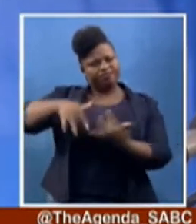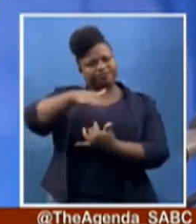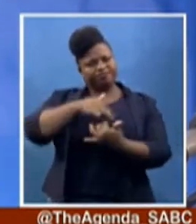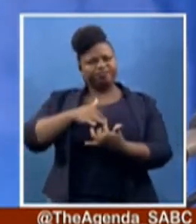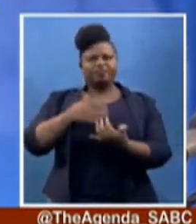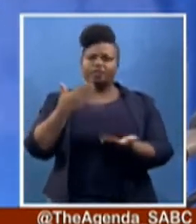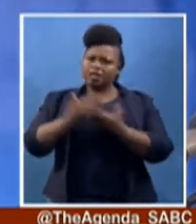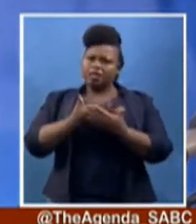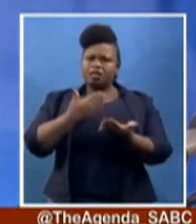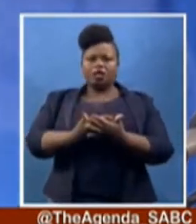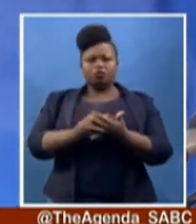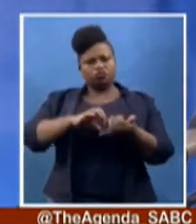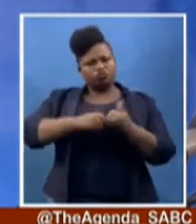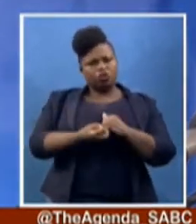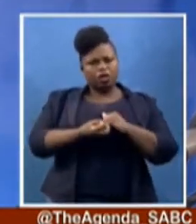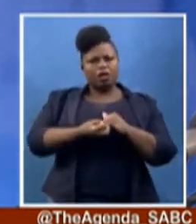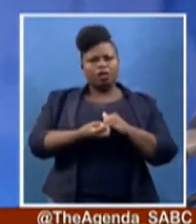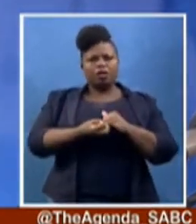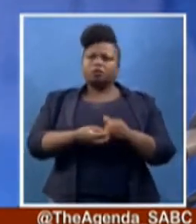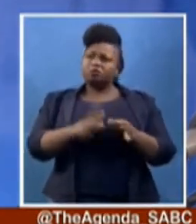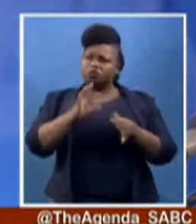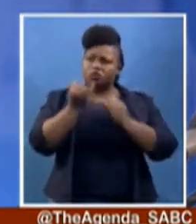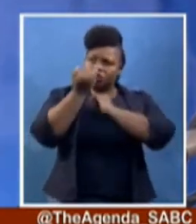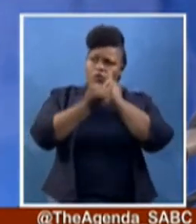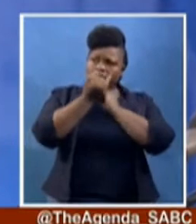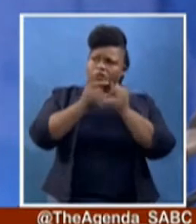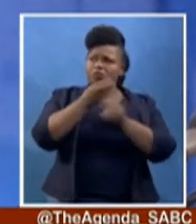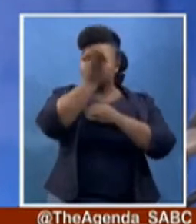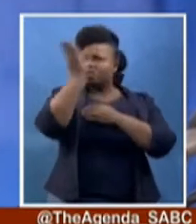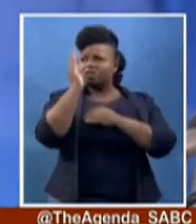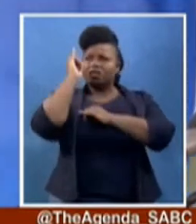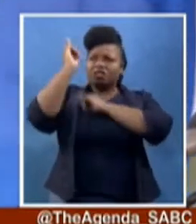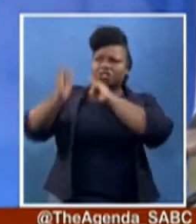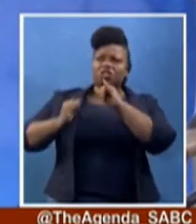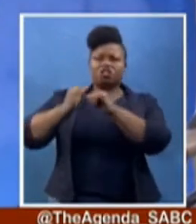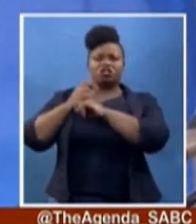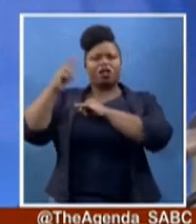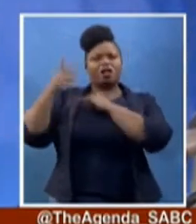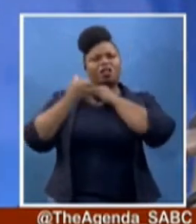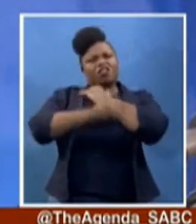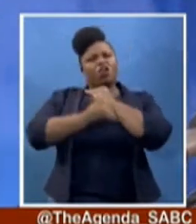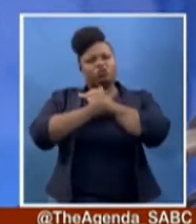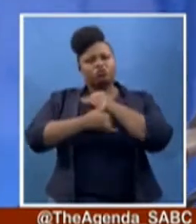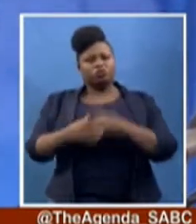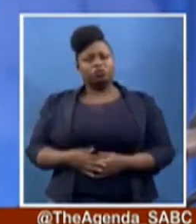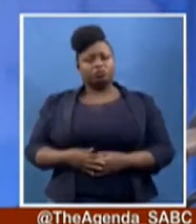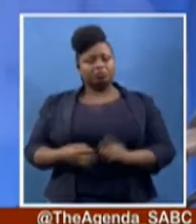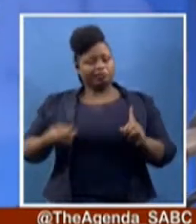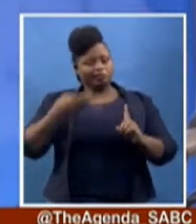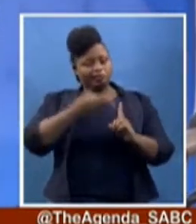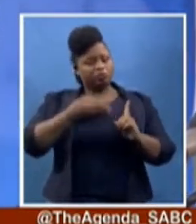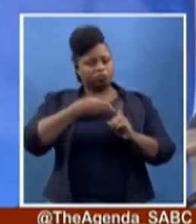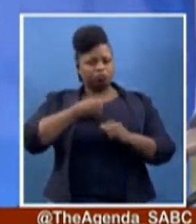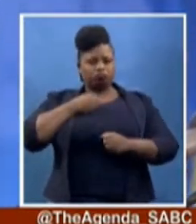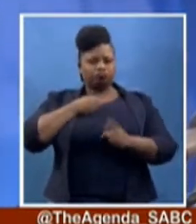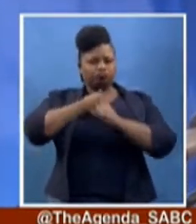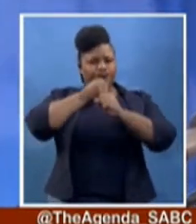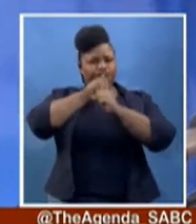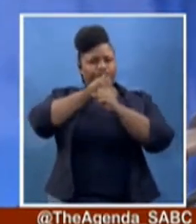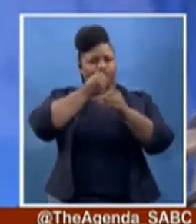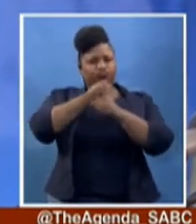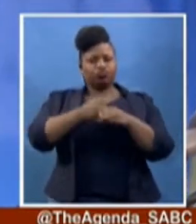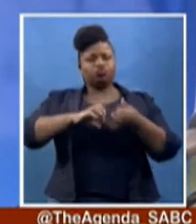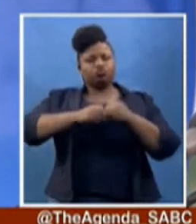the rest of the world. Her contribution towards the struggle against the non-racial and inequality will continue to